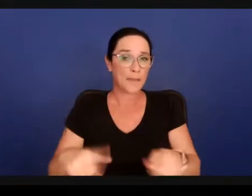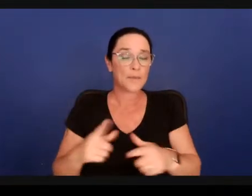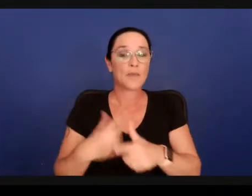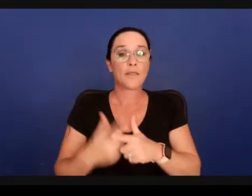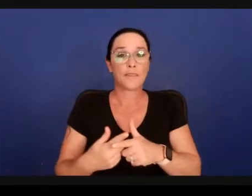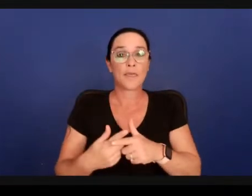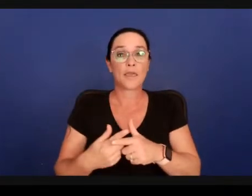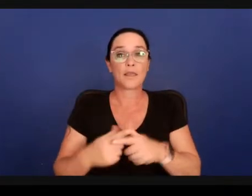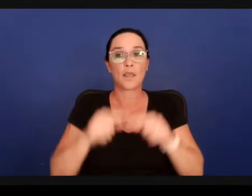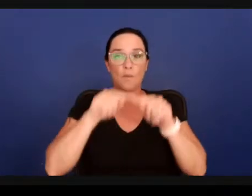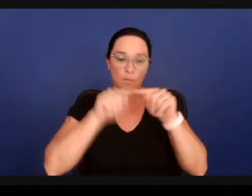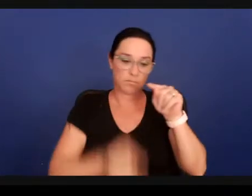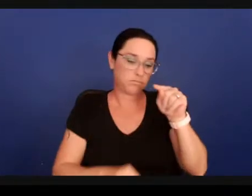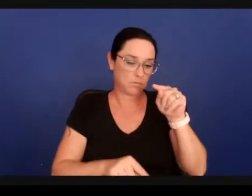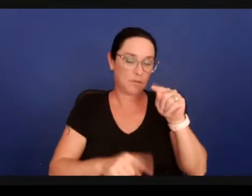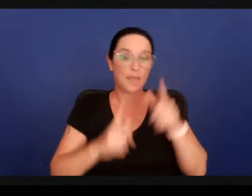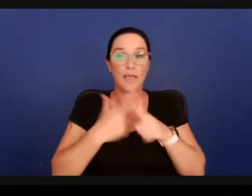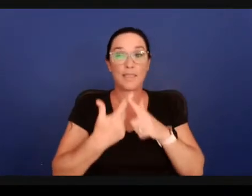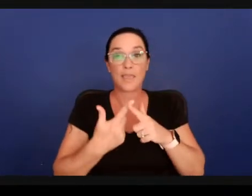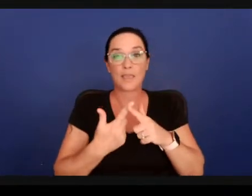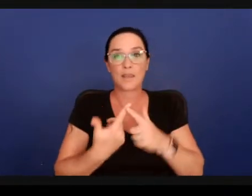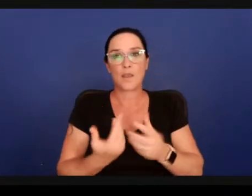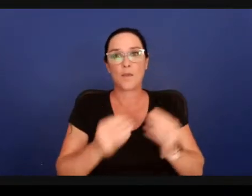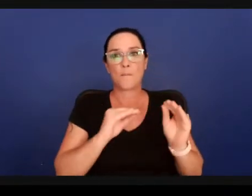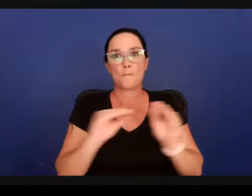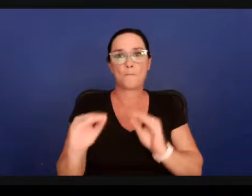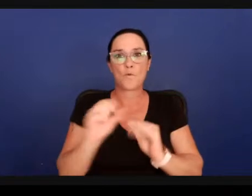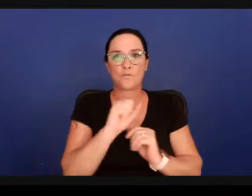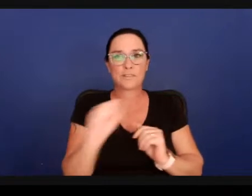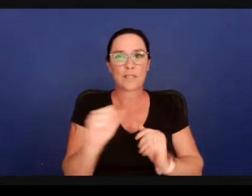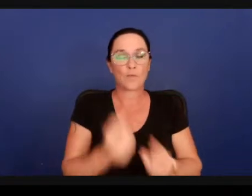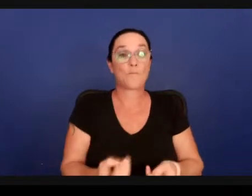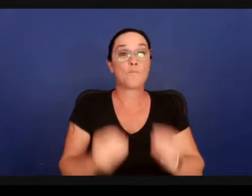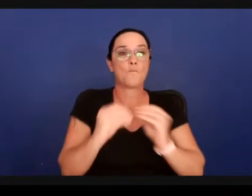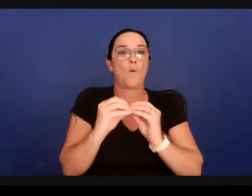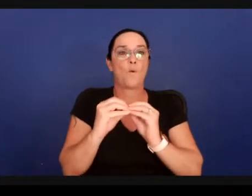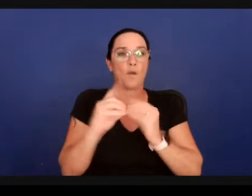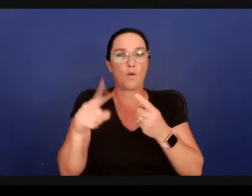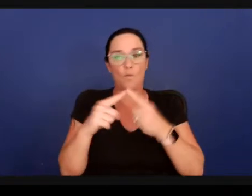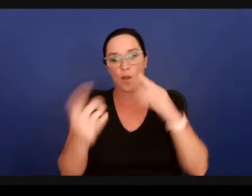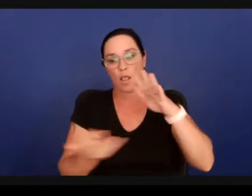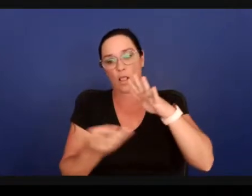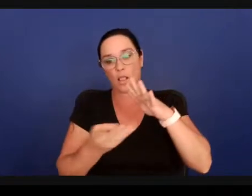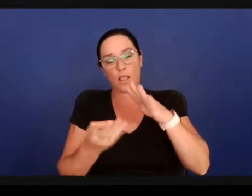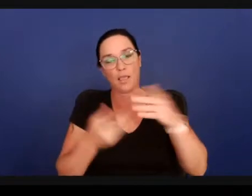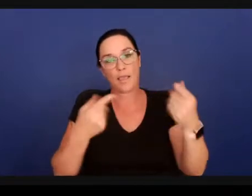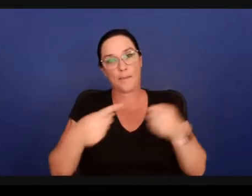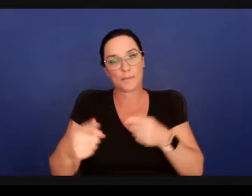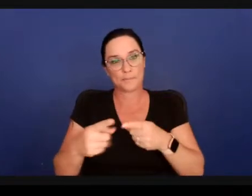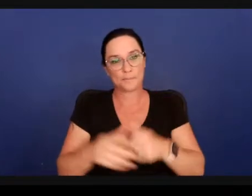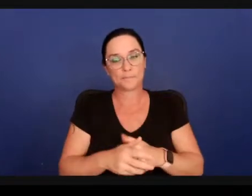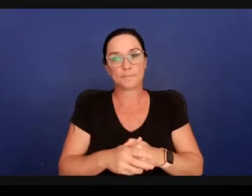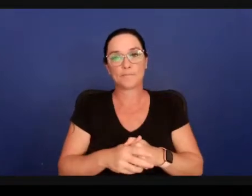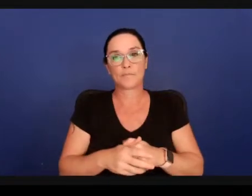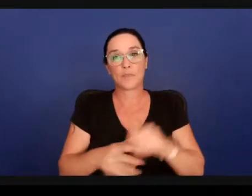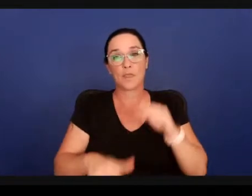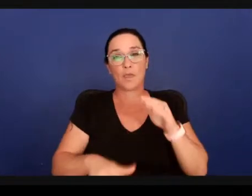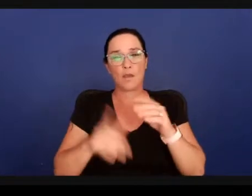to the south even more, even faster, as magma is filling the East Rift during that time up to 2022. Right,